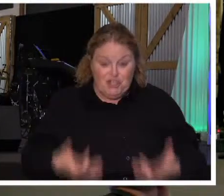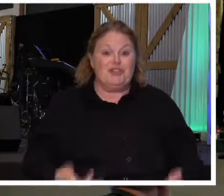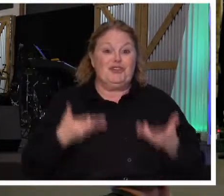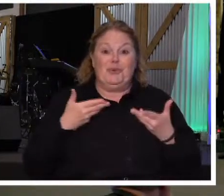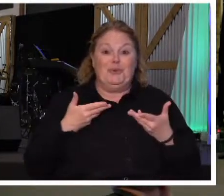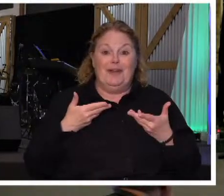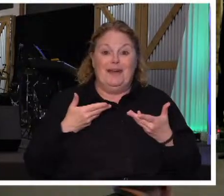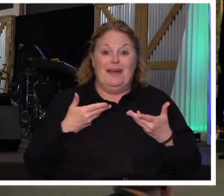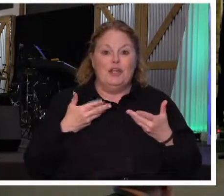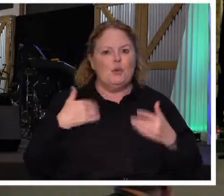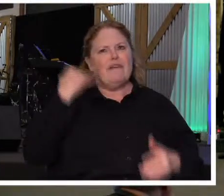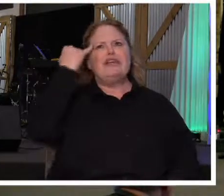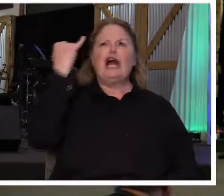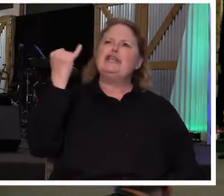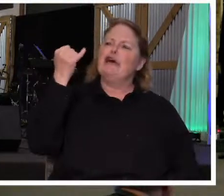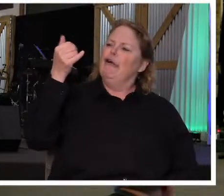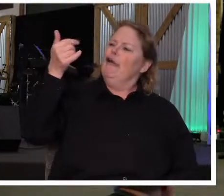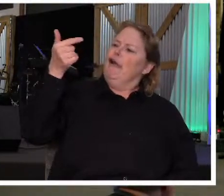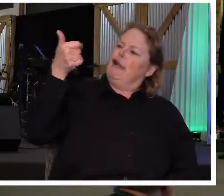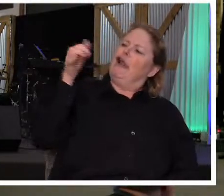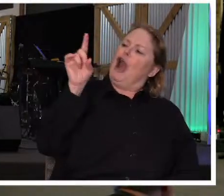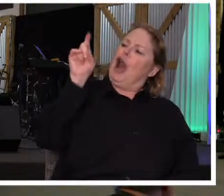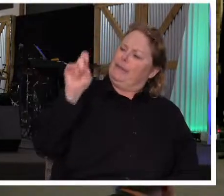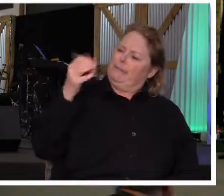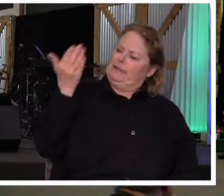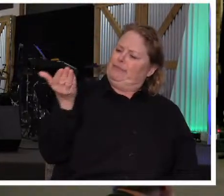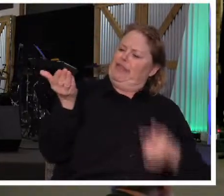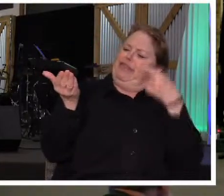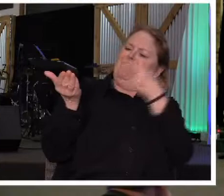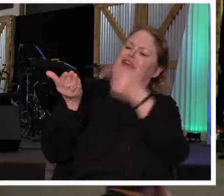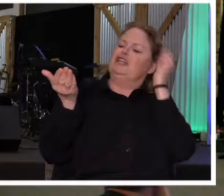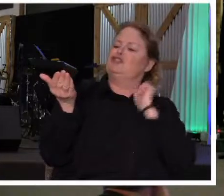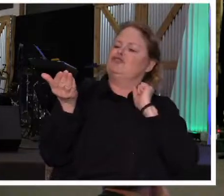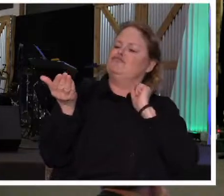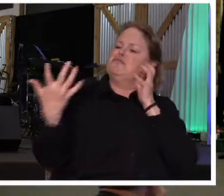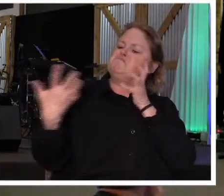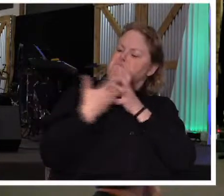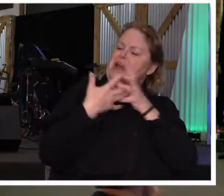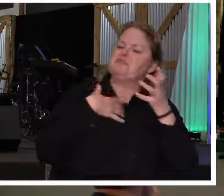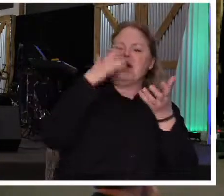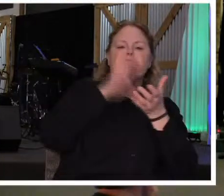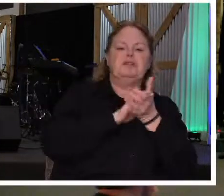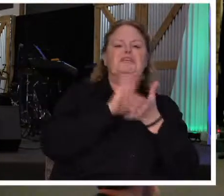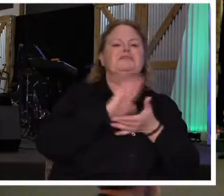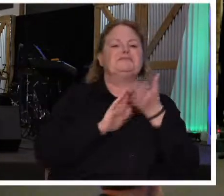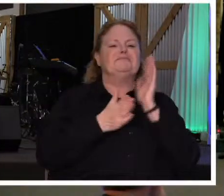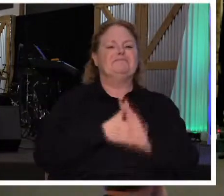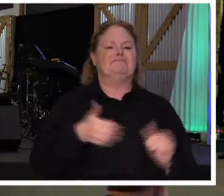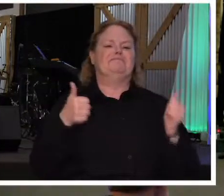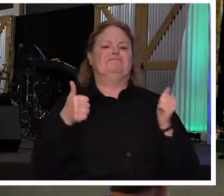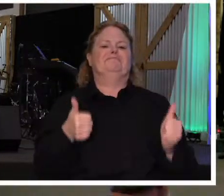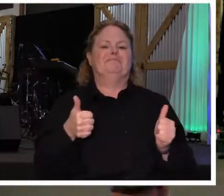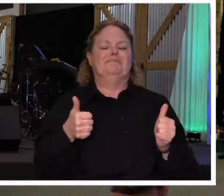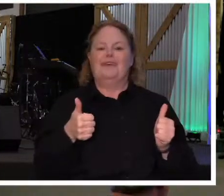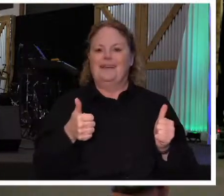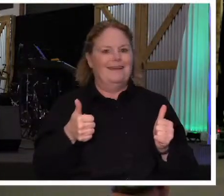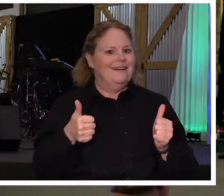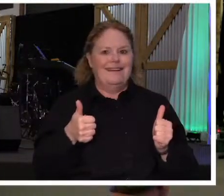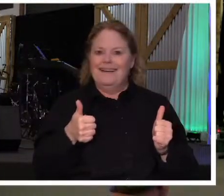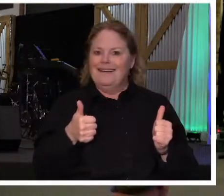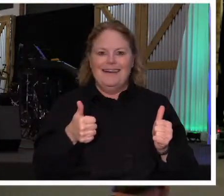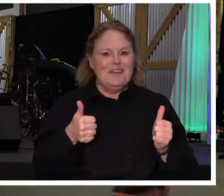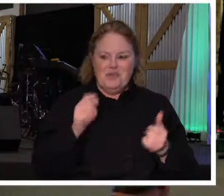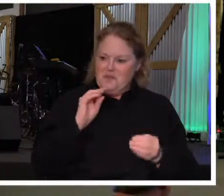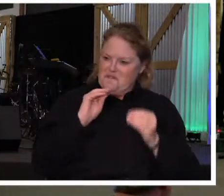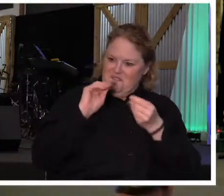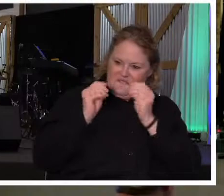concept of God that you fit into you for your benefit, and you shape the God concept the way you